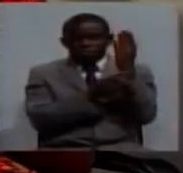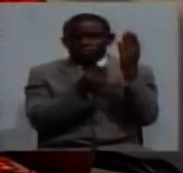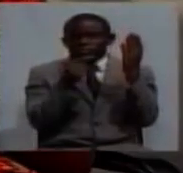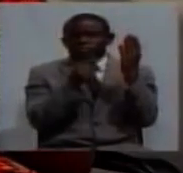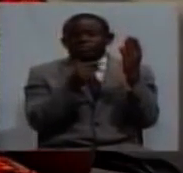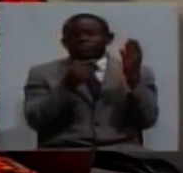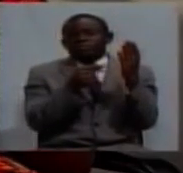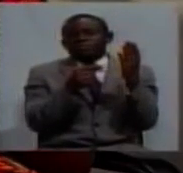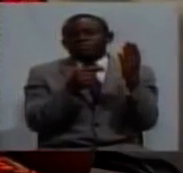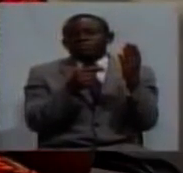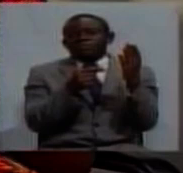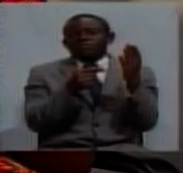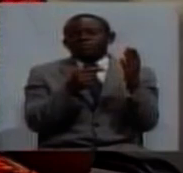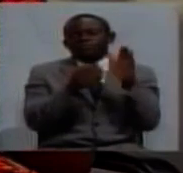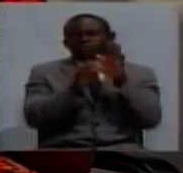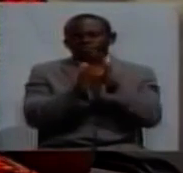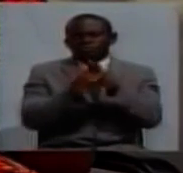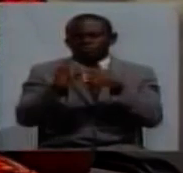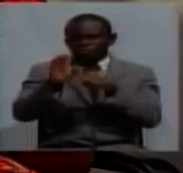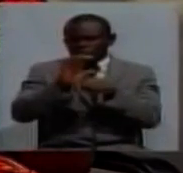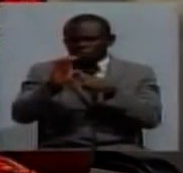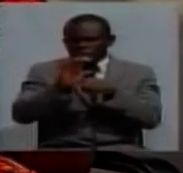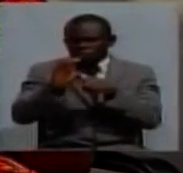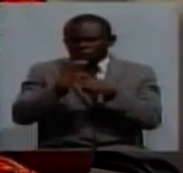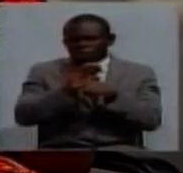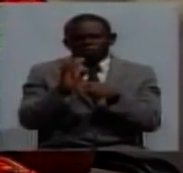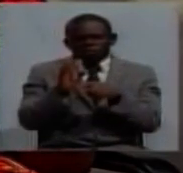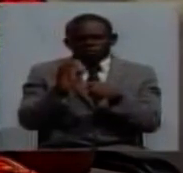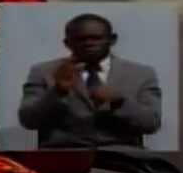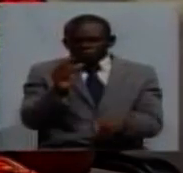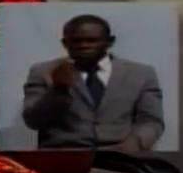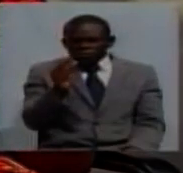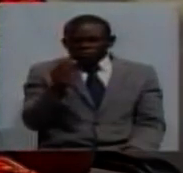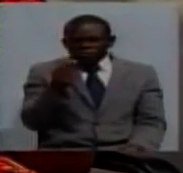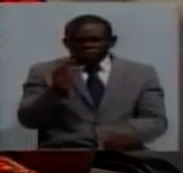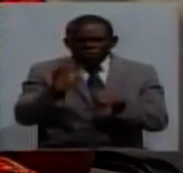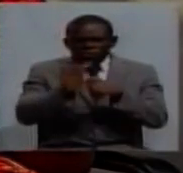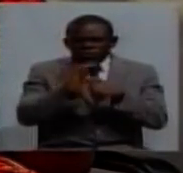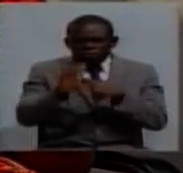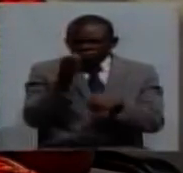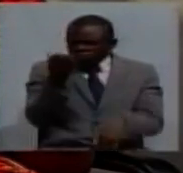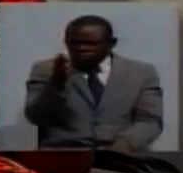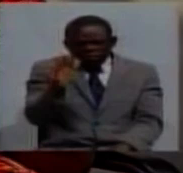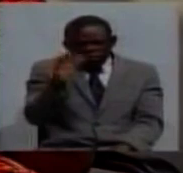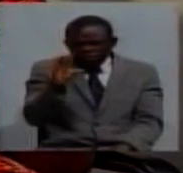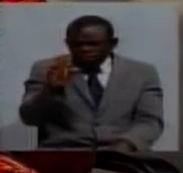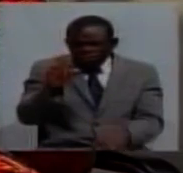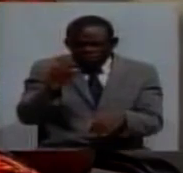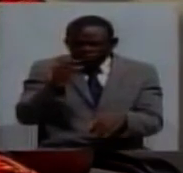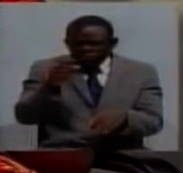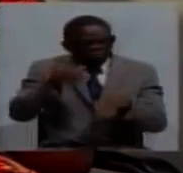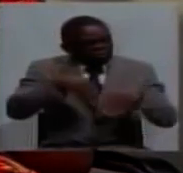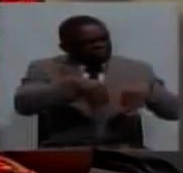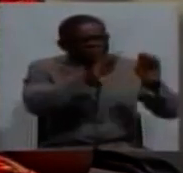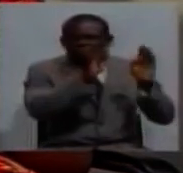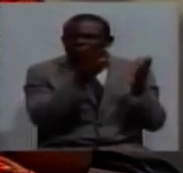exporting copper in its very, very basic substance, and then